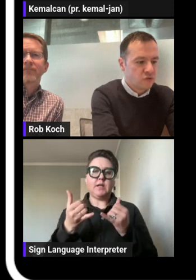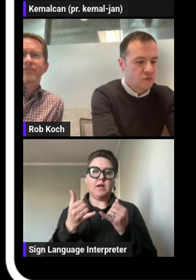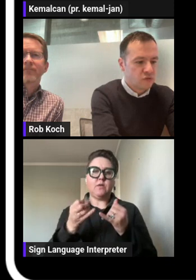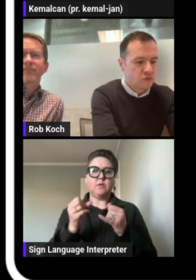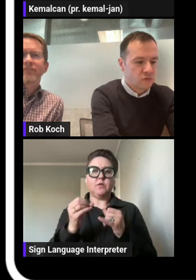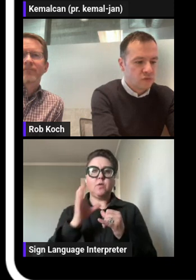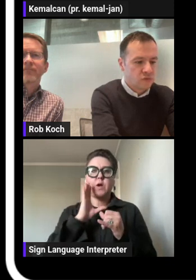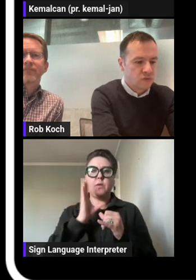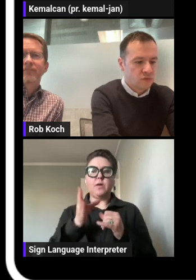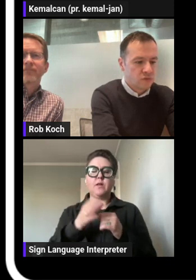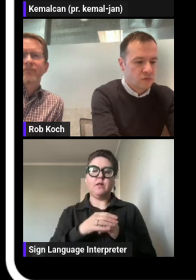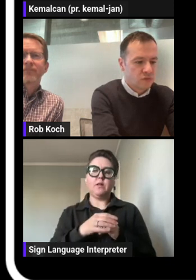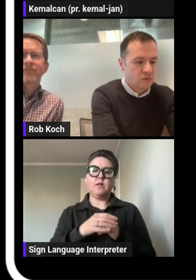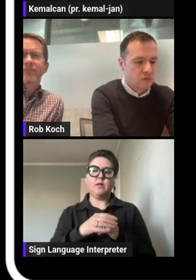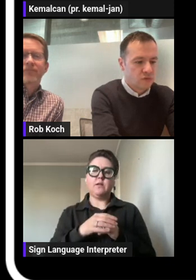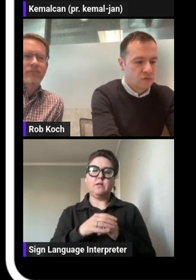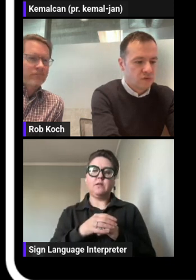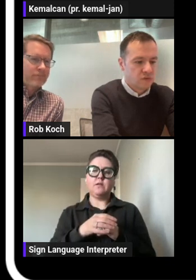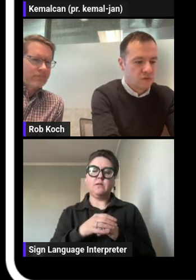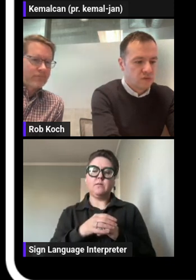going to